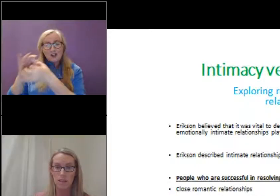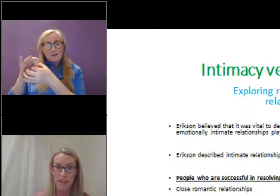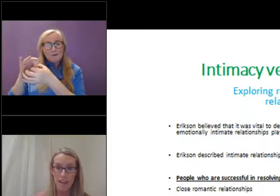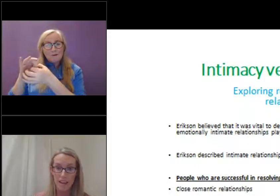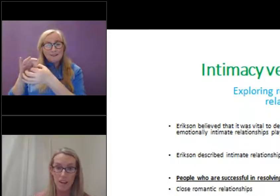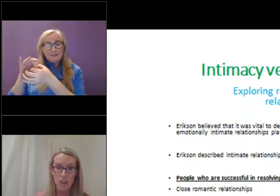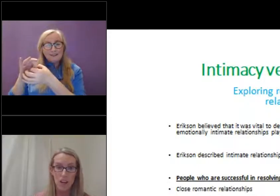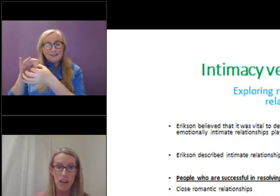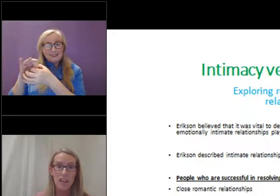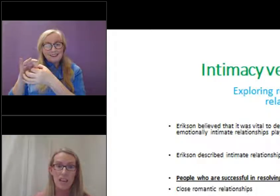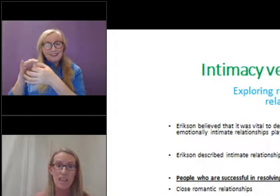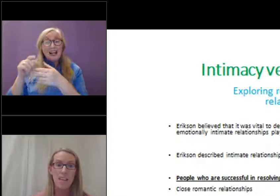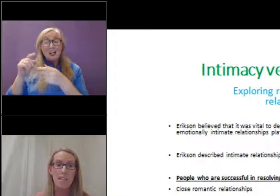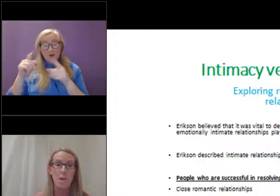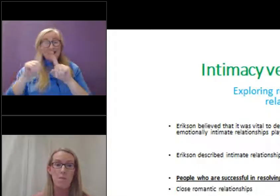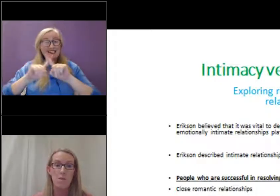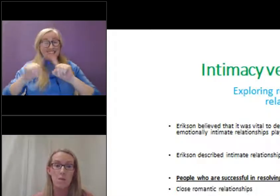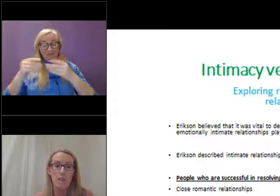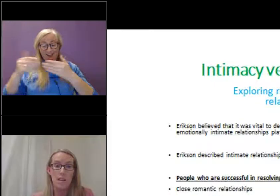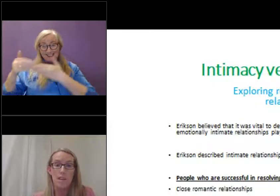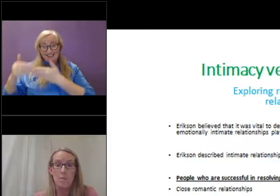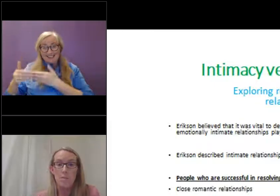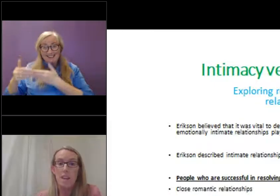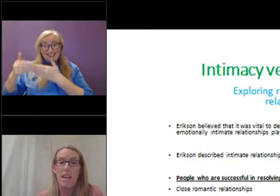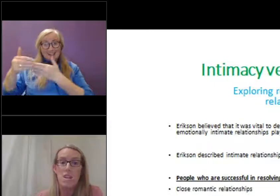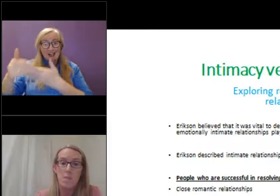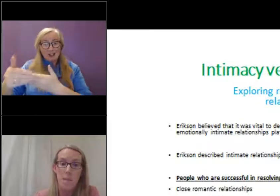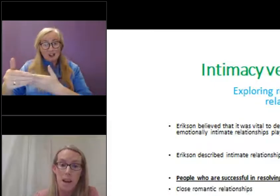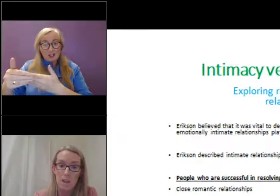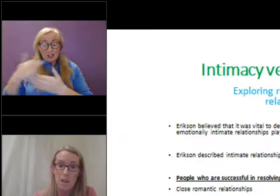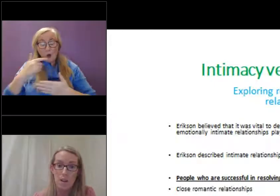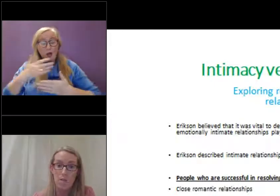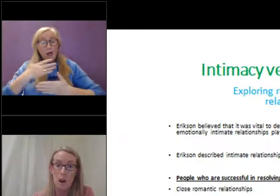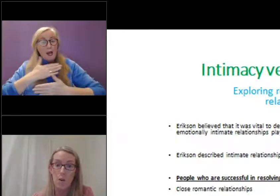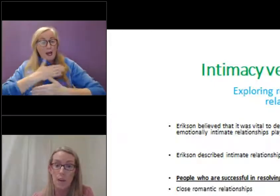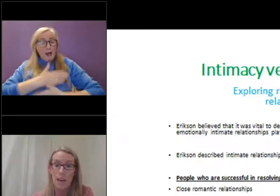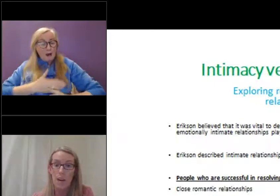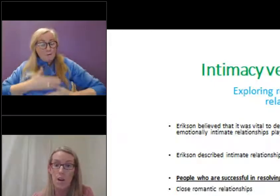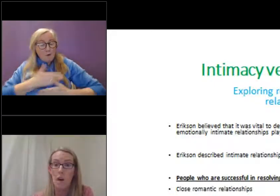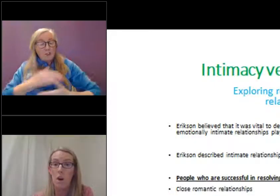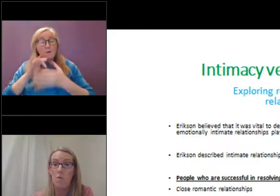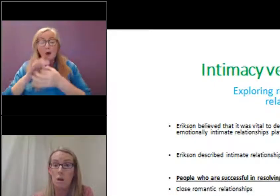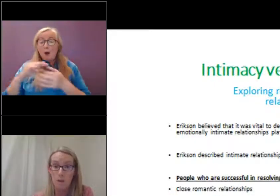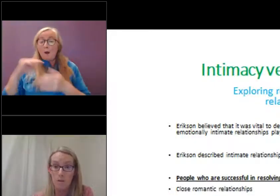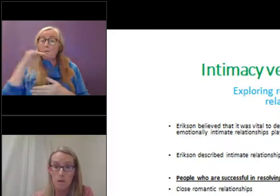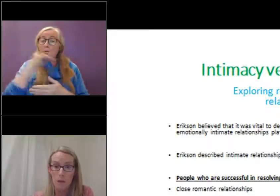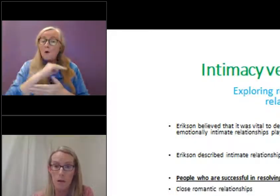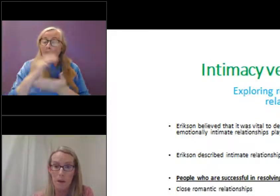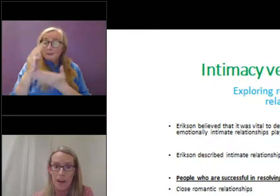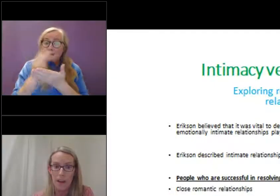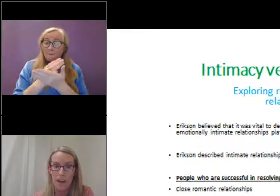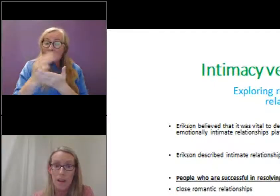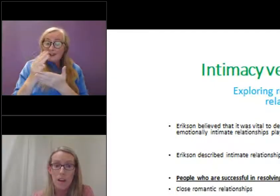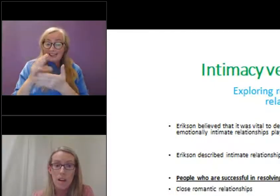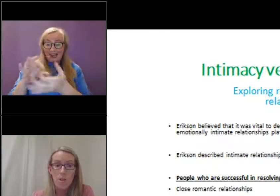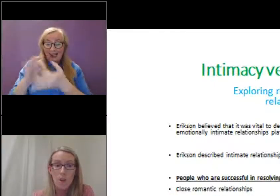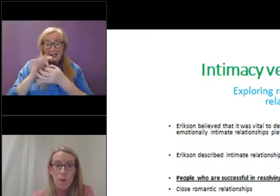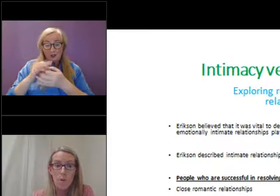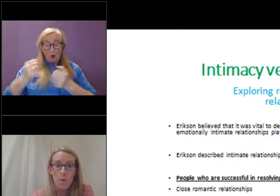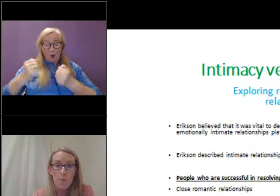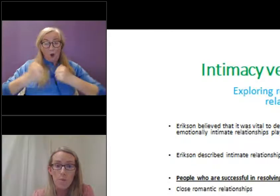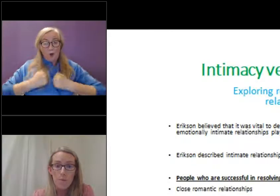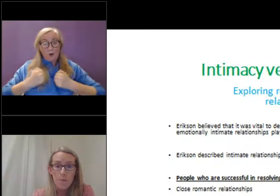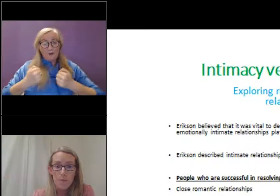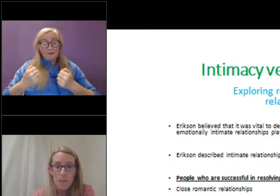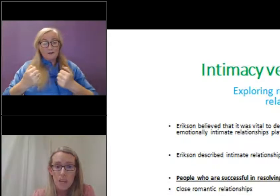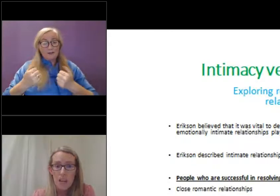adulthood stage, that these emotional, intimate relationships play a critical role in our own emotional well-being.